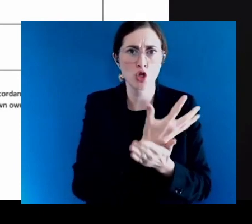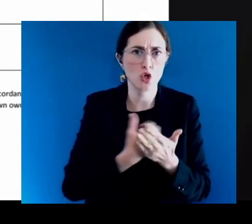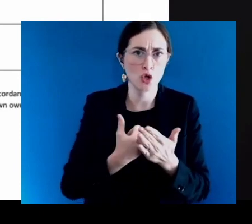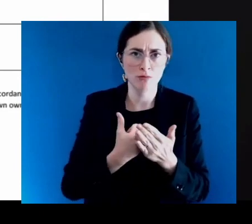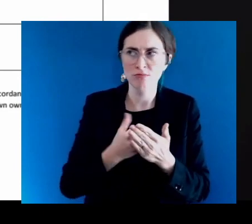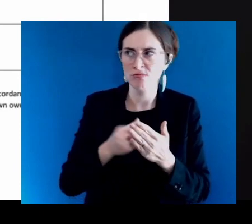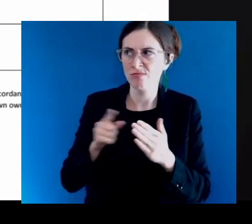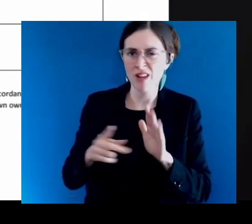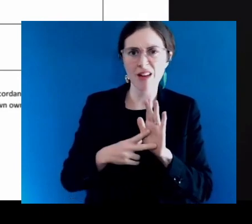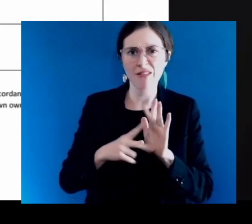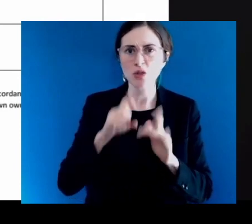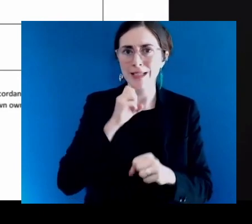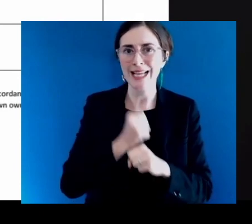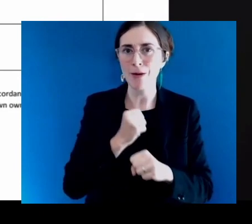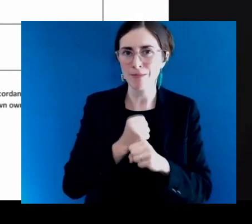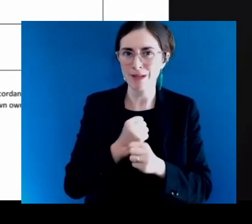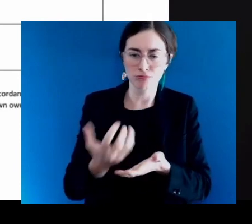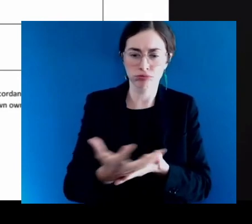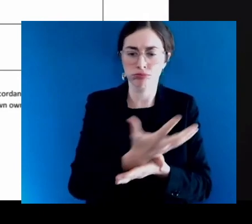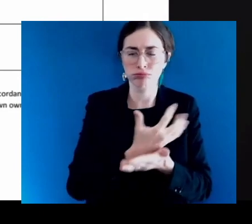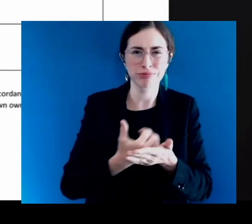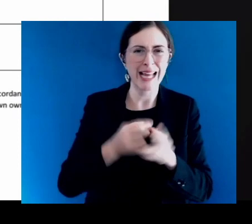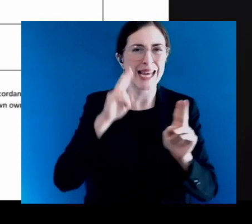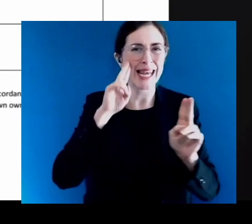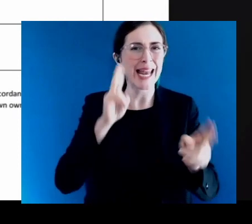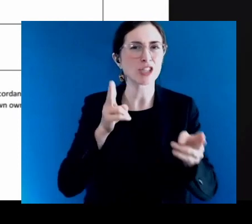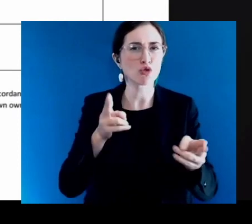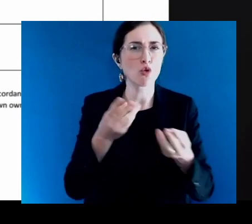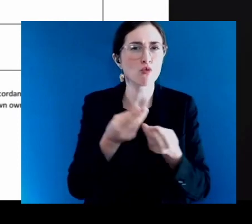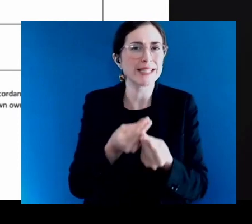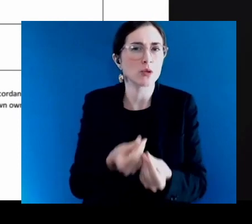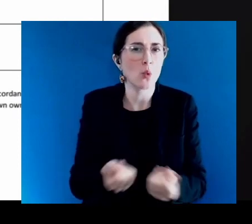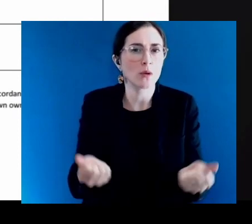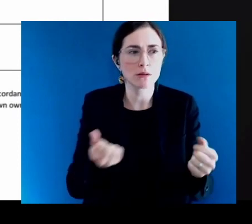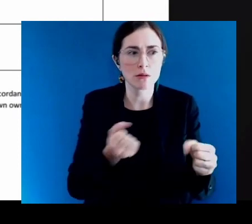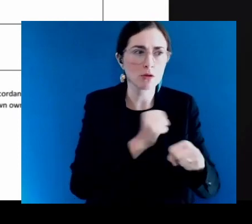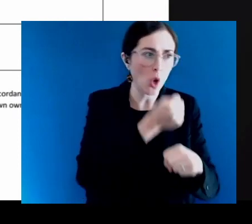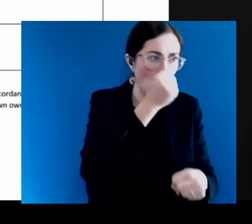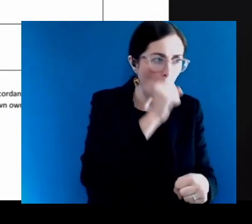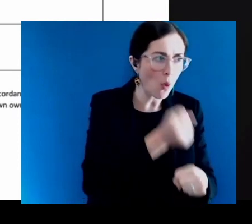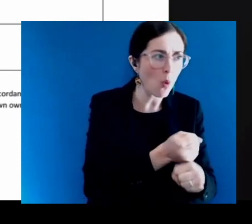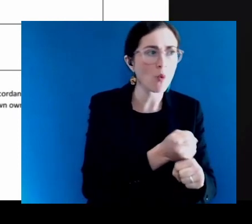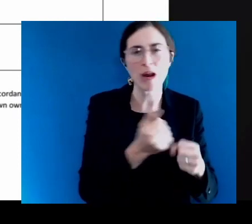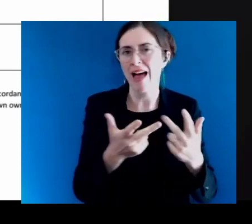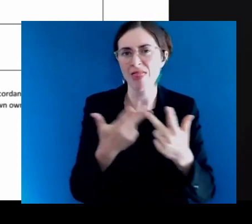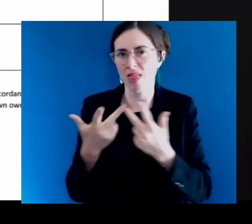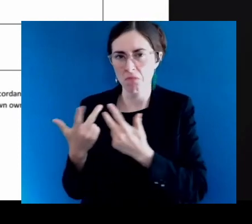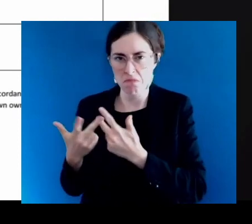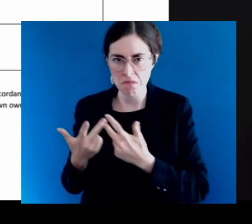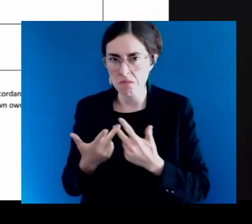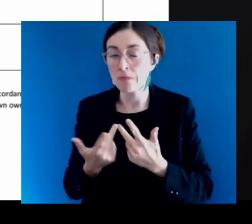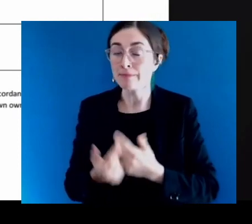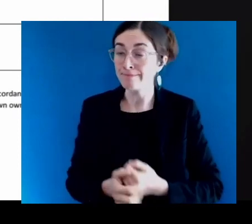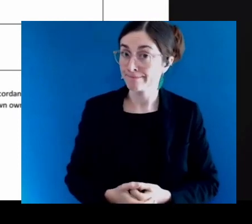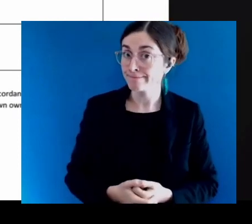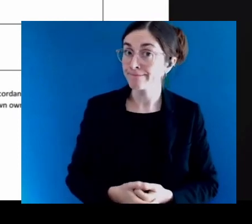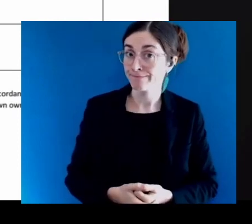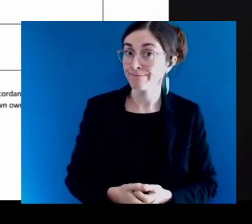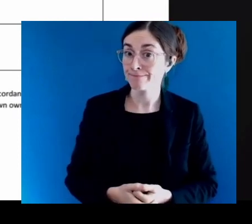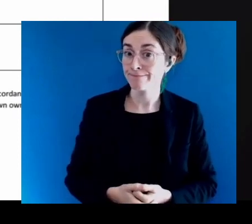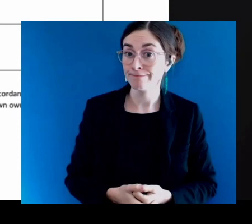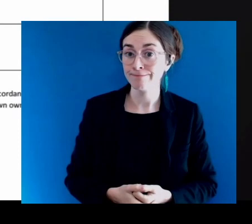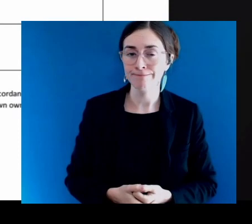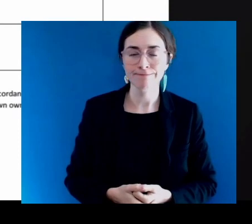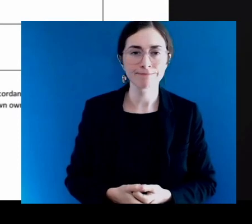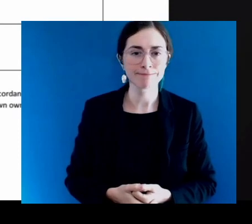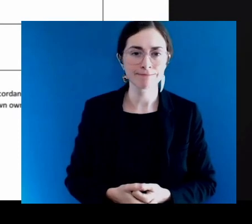government from natural resources related revenue. Correct? Yes. So on page 10, for